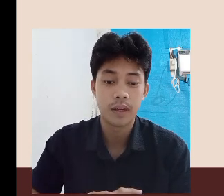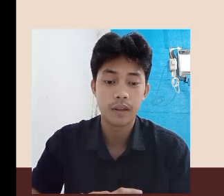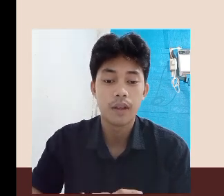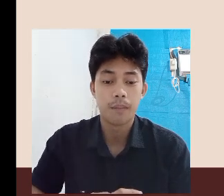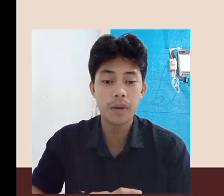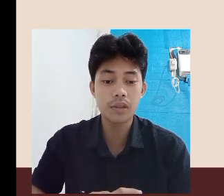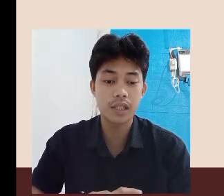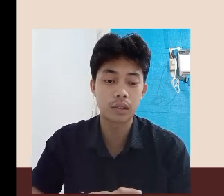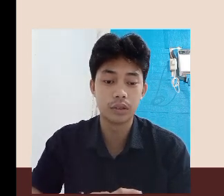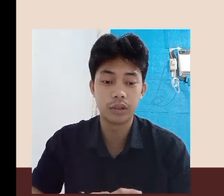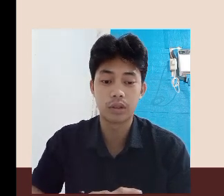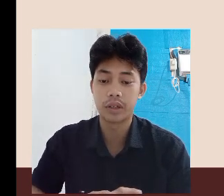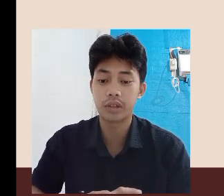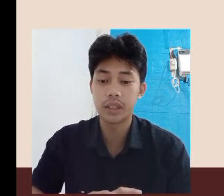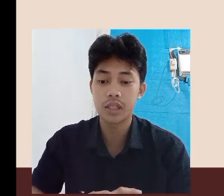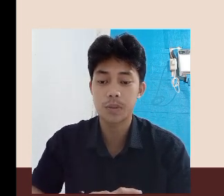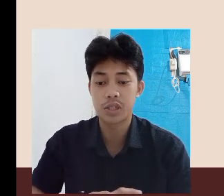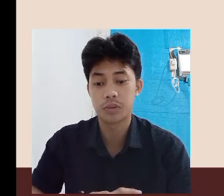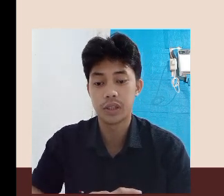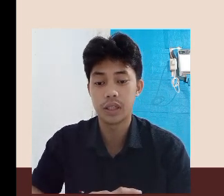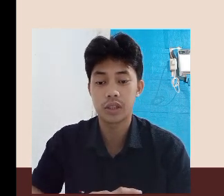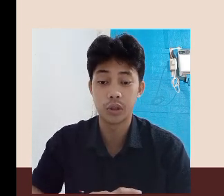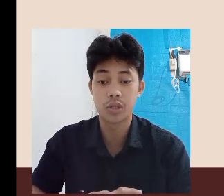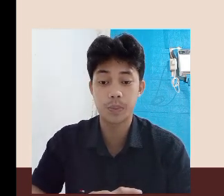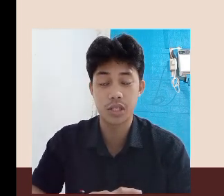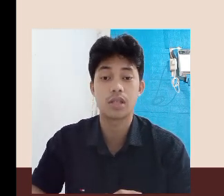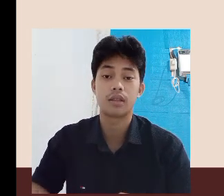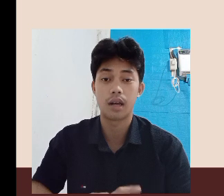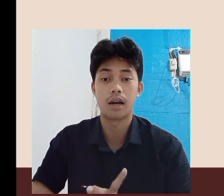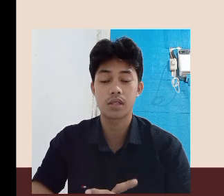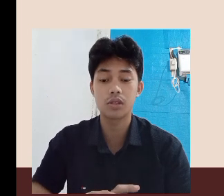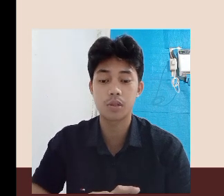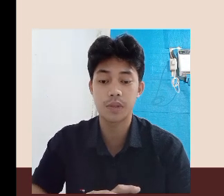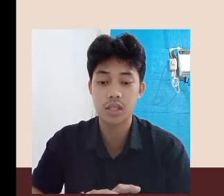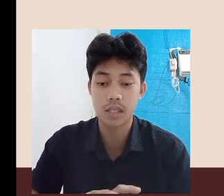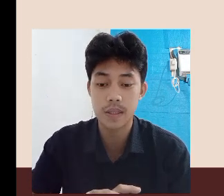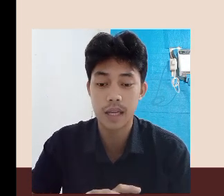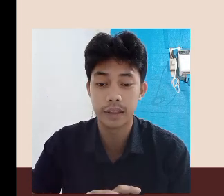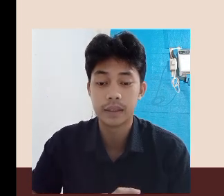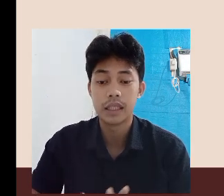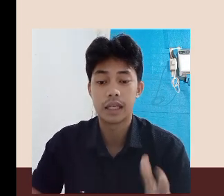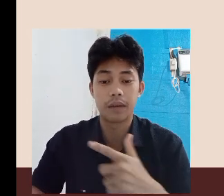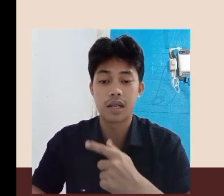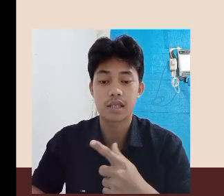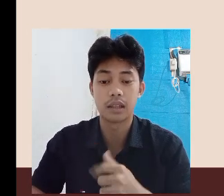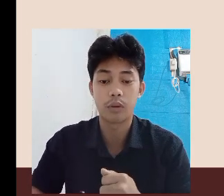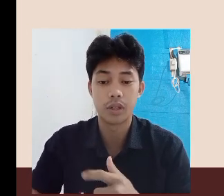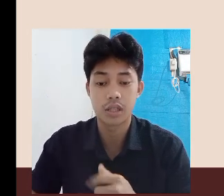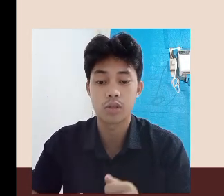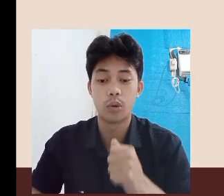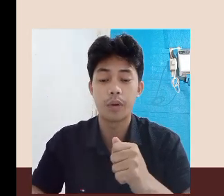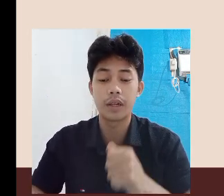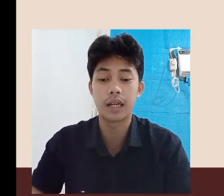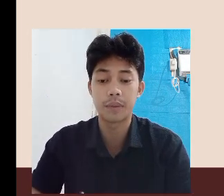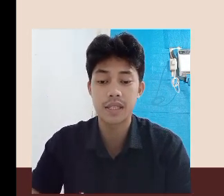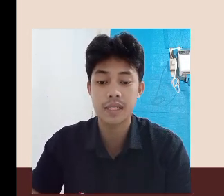So methods include auditory training, speech reading, cued speech. Cued speech is that like mga sign language.